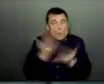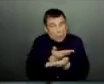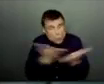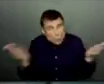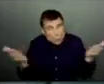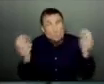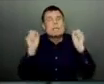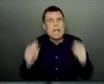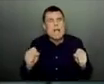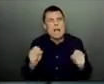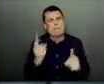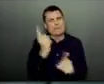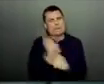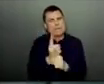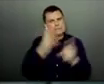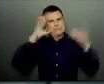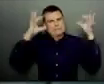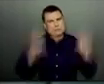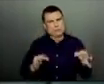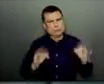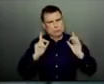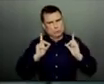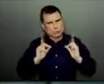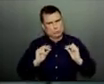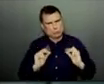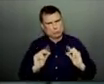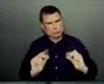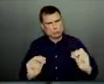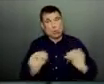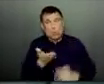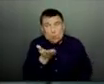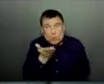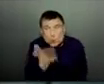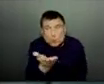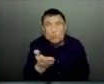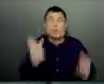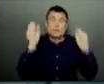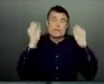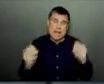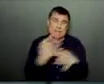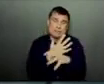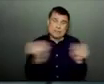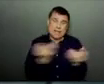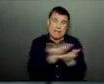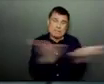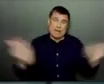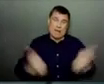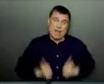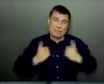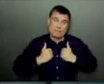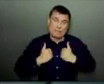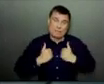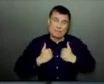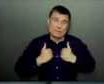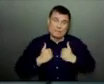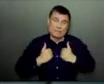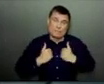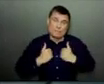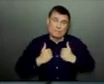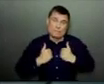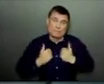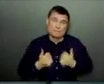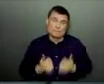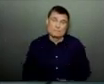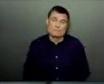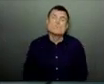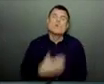This includes how you choose to spend your New Year's Eve. Let's turn the page on 2020 in the best